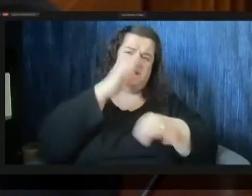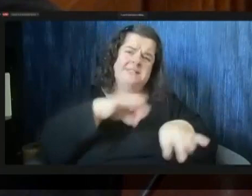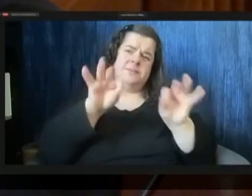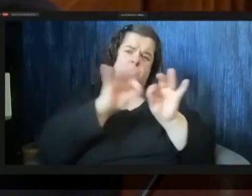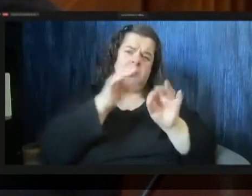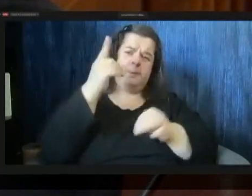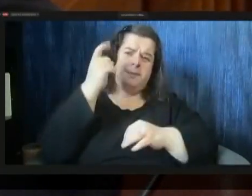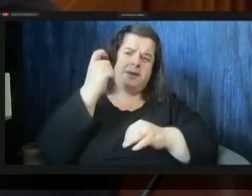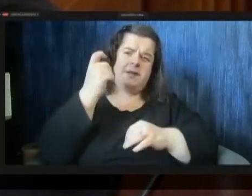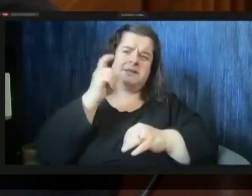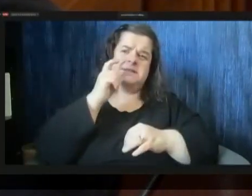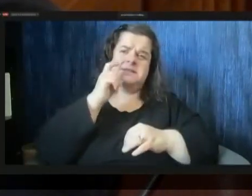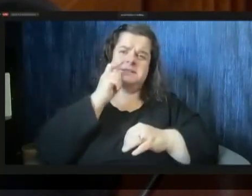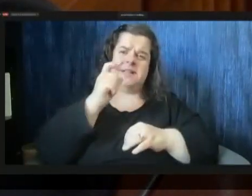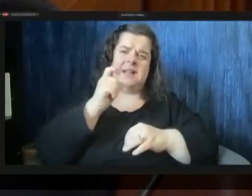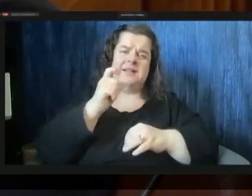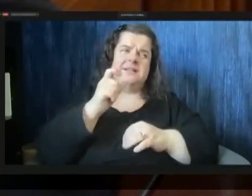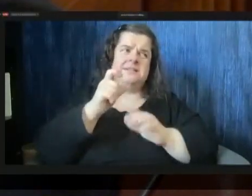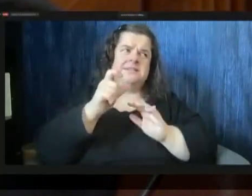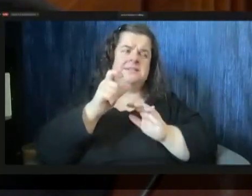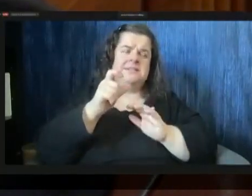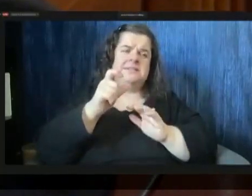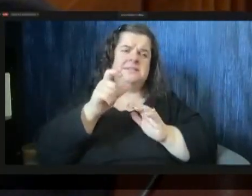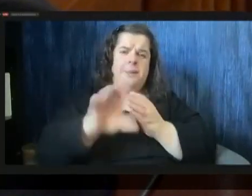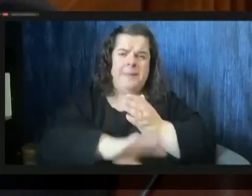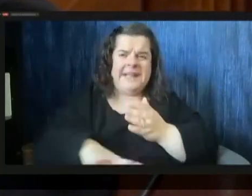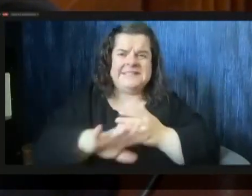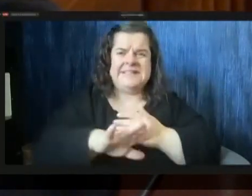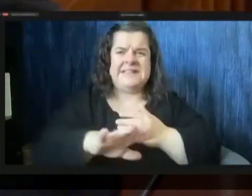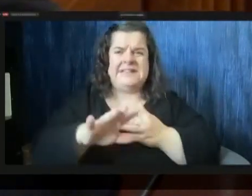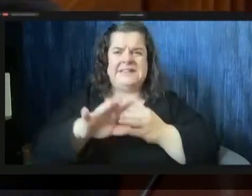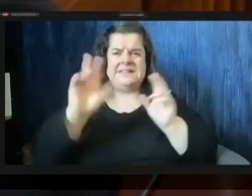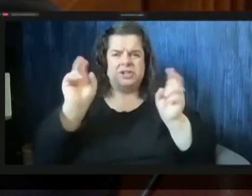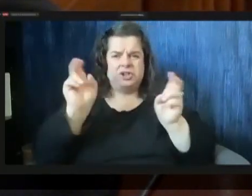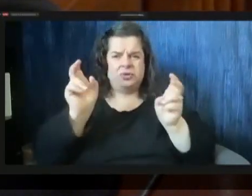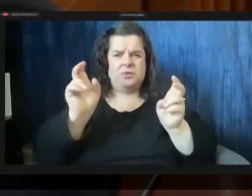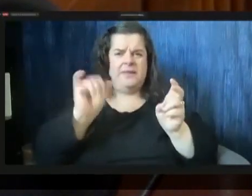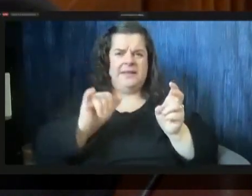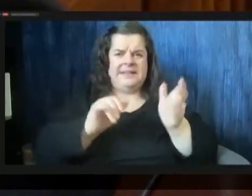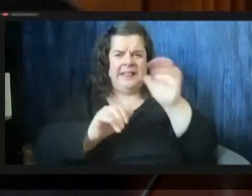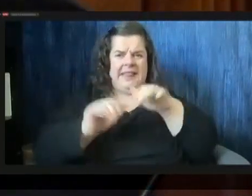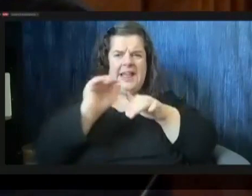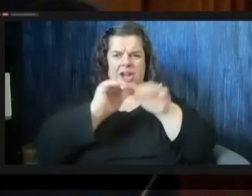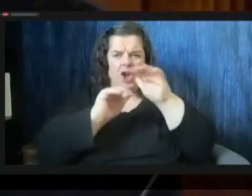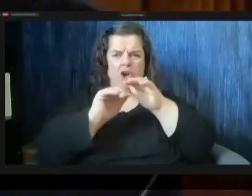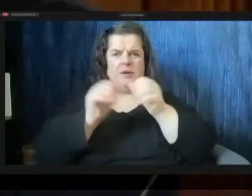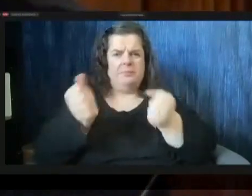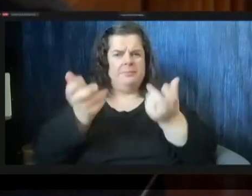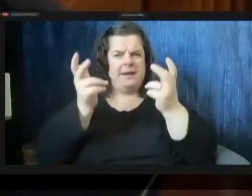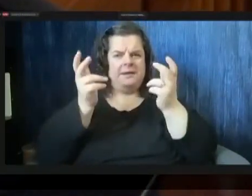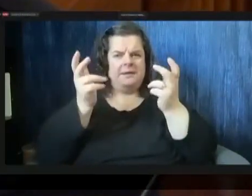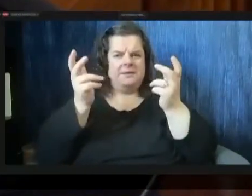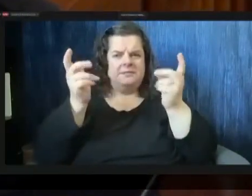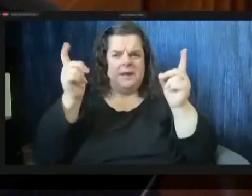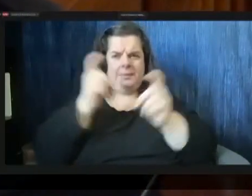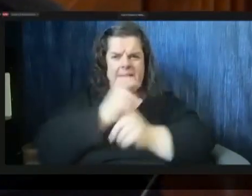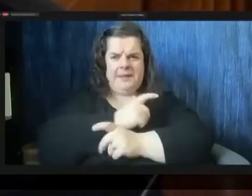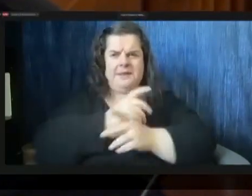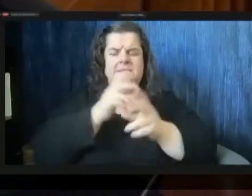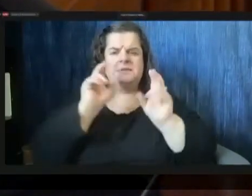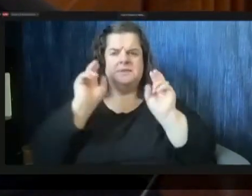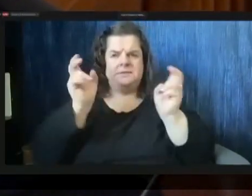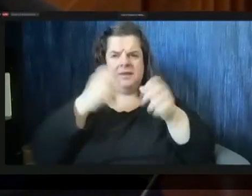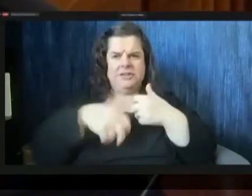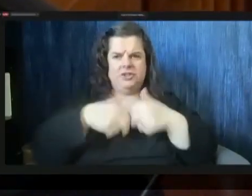it's not a basic issue, right? It's a layered issue. In concept, what